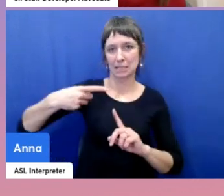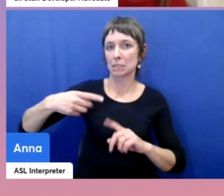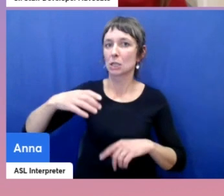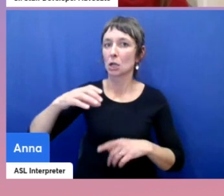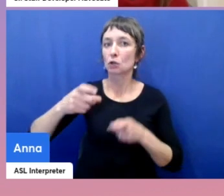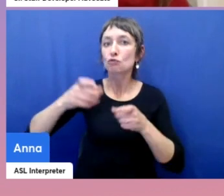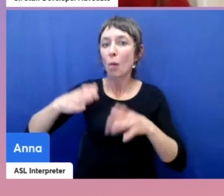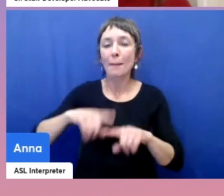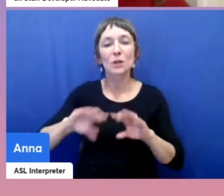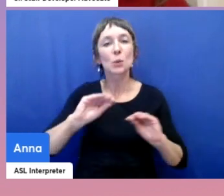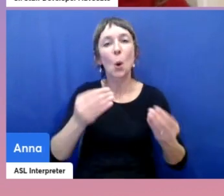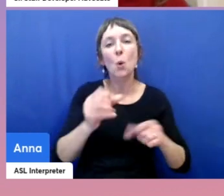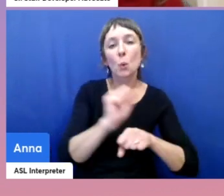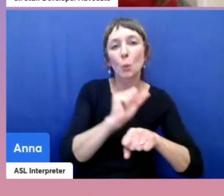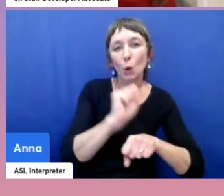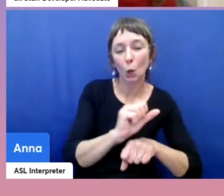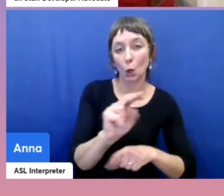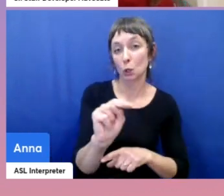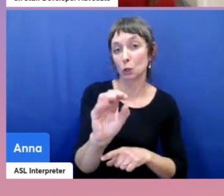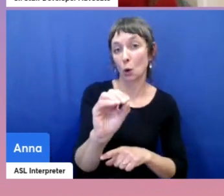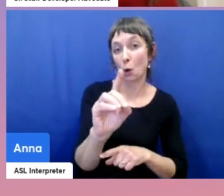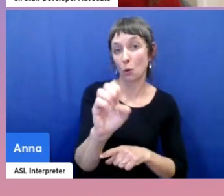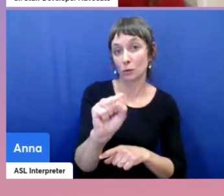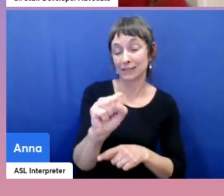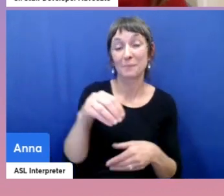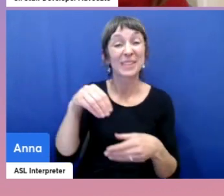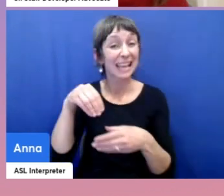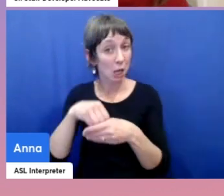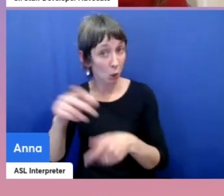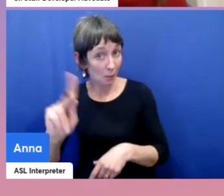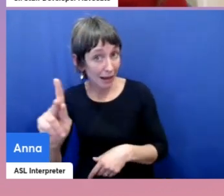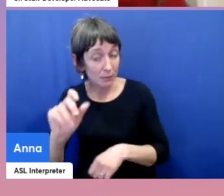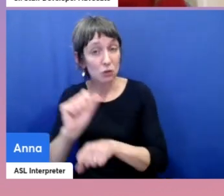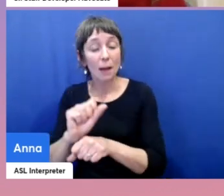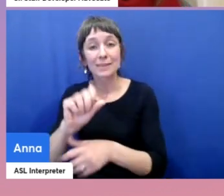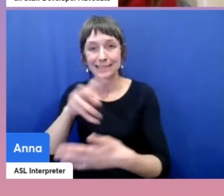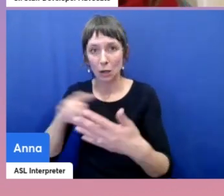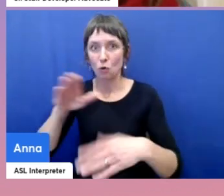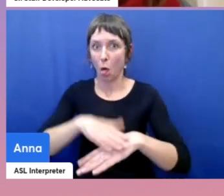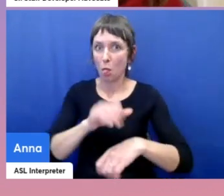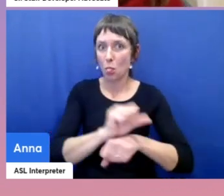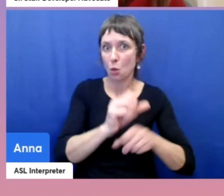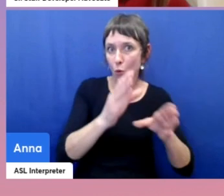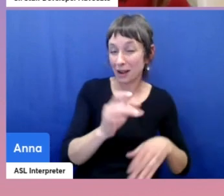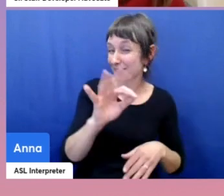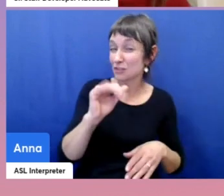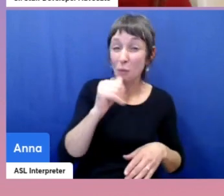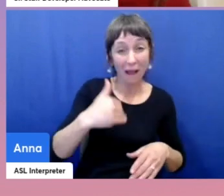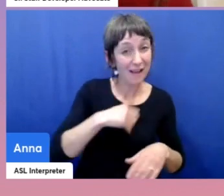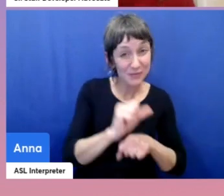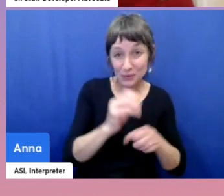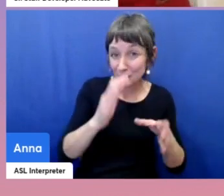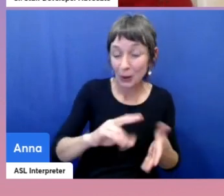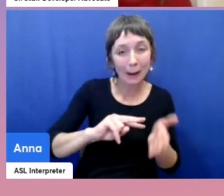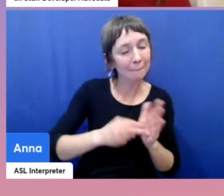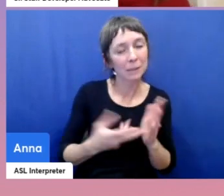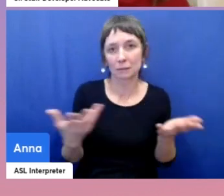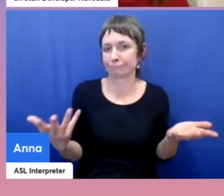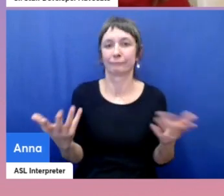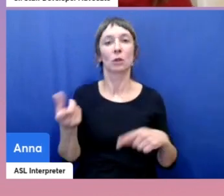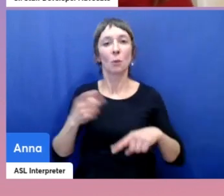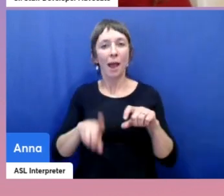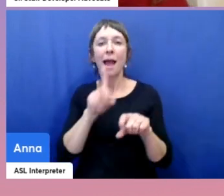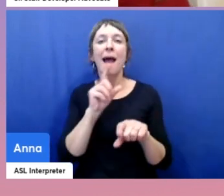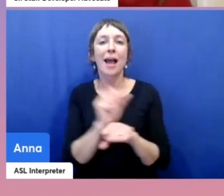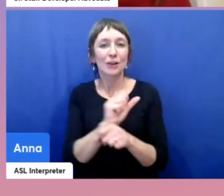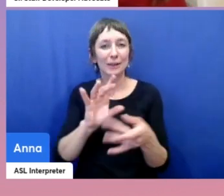worker nodes. Now, in Kubernetes, jobs are scheduled on the worker. So if you have no worker, it basically means you can't actually deploy